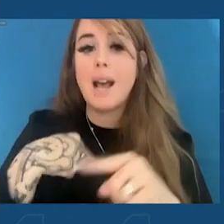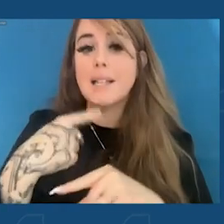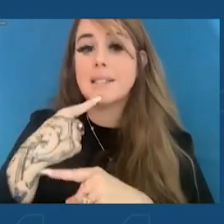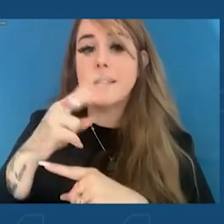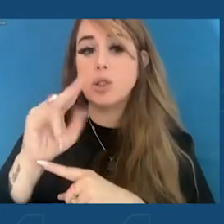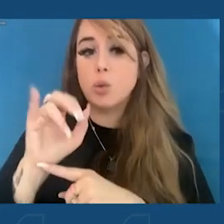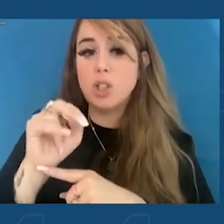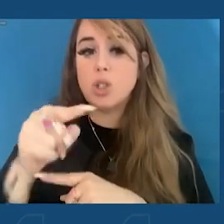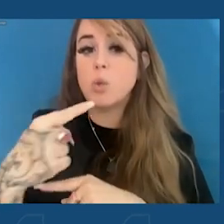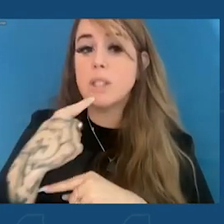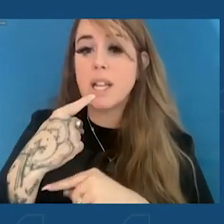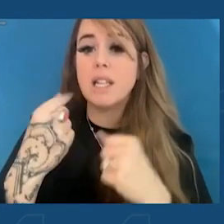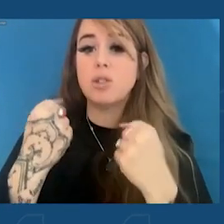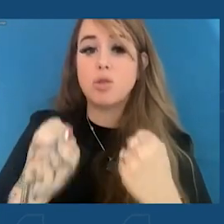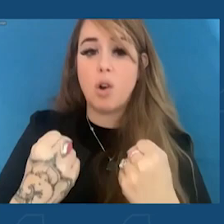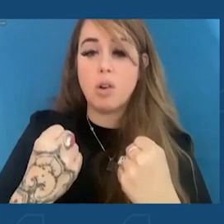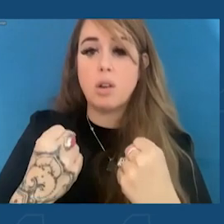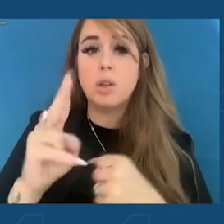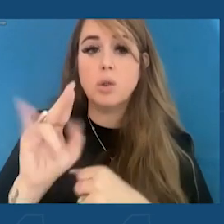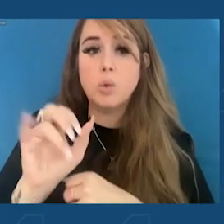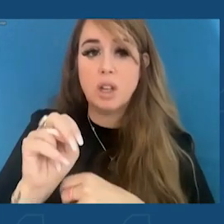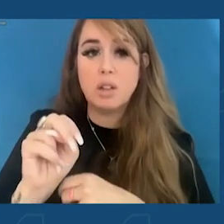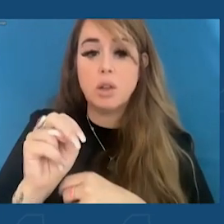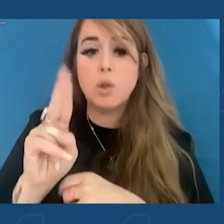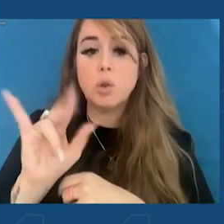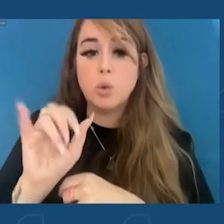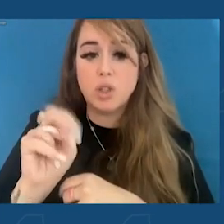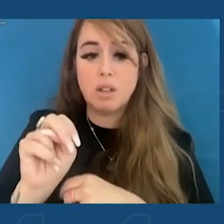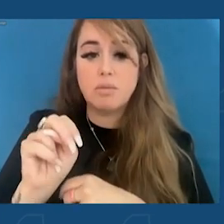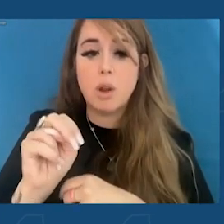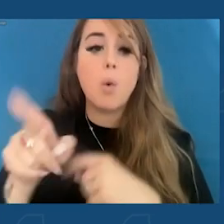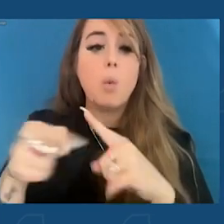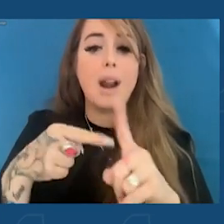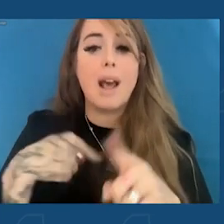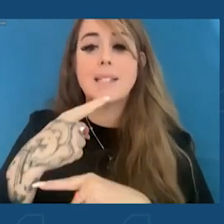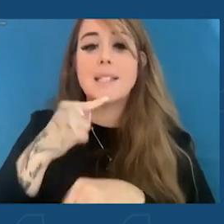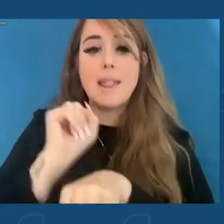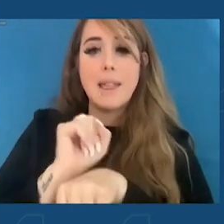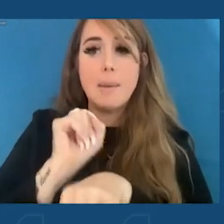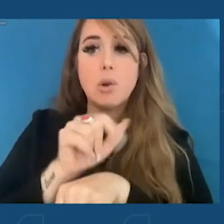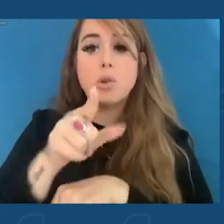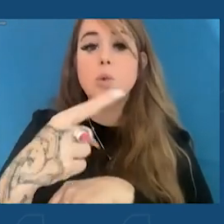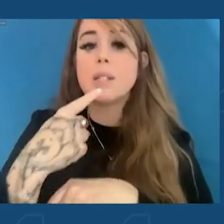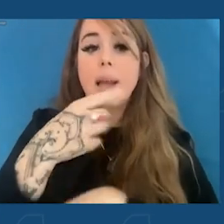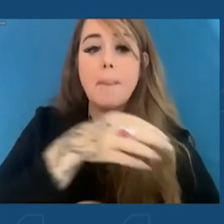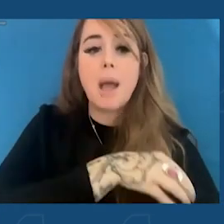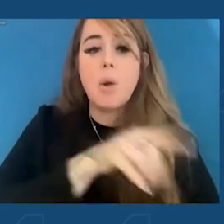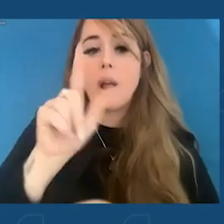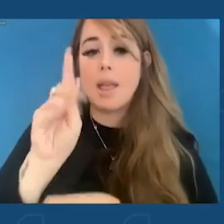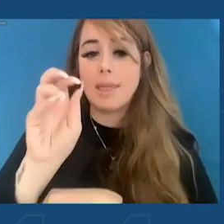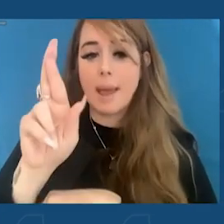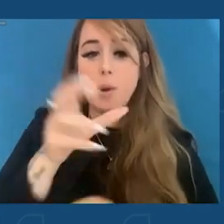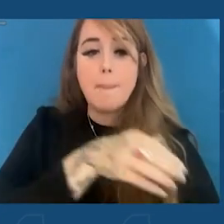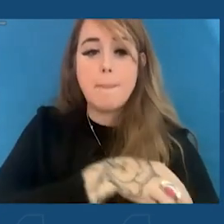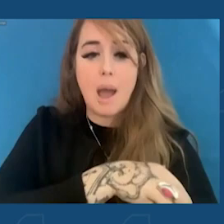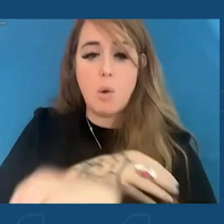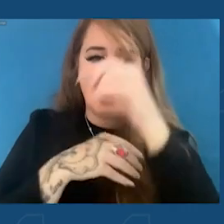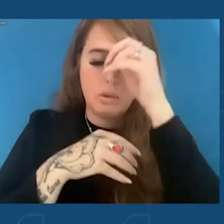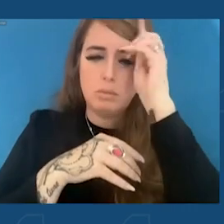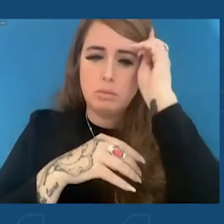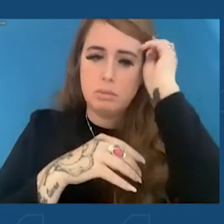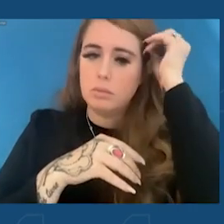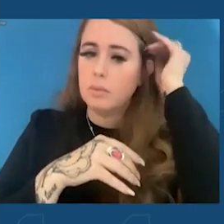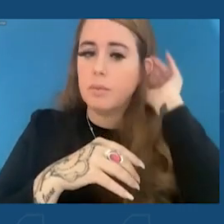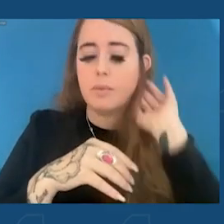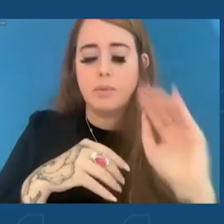say strong. Union. Strong. Union. Strong. When I say labor, you say power. Labor. Power. Labor. Power.